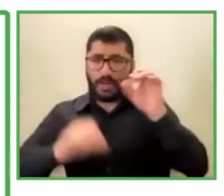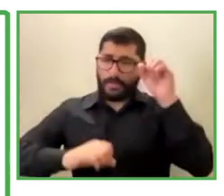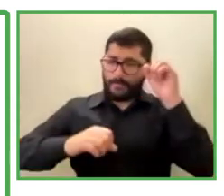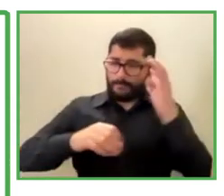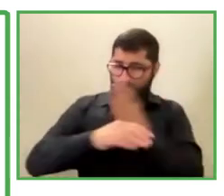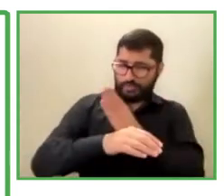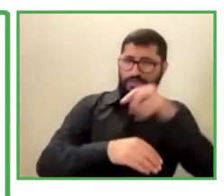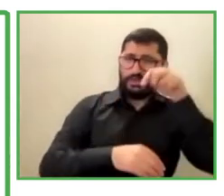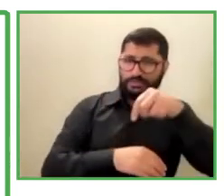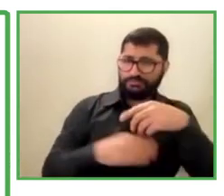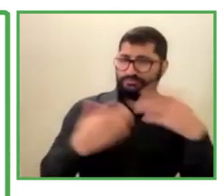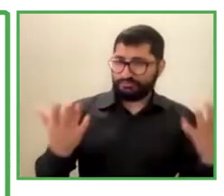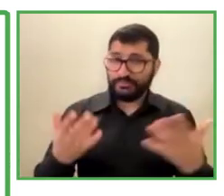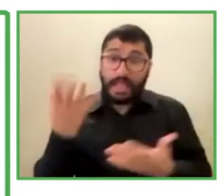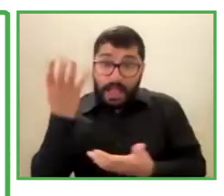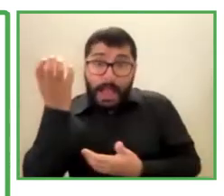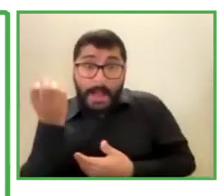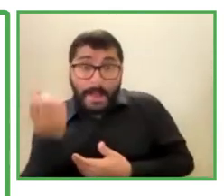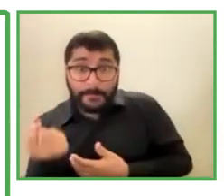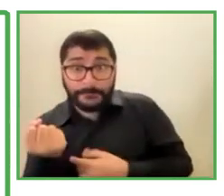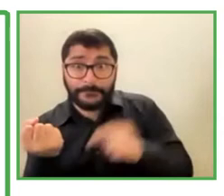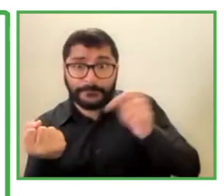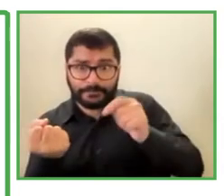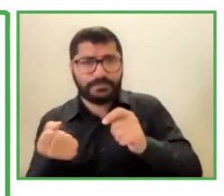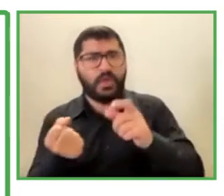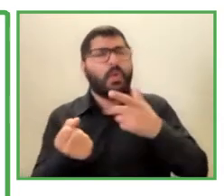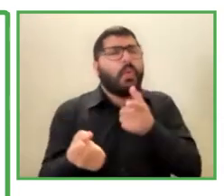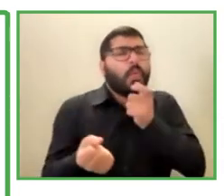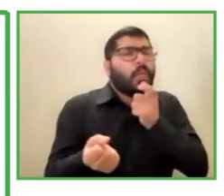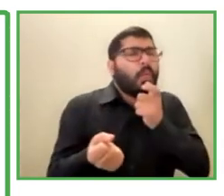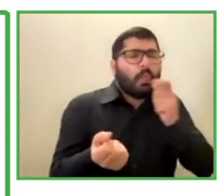a company would pay for this service.